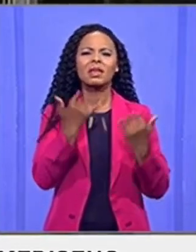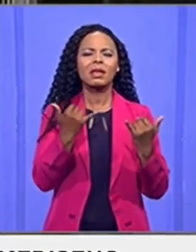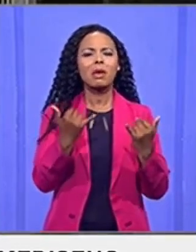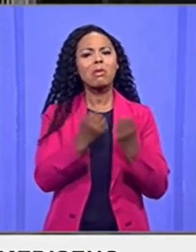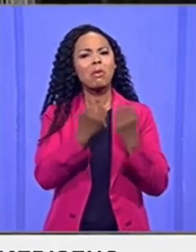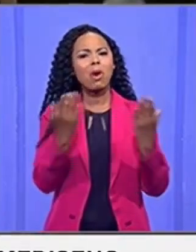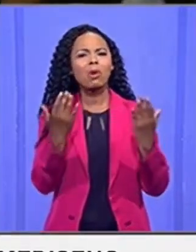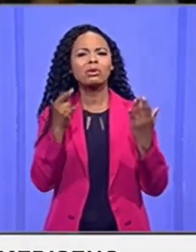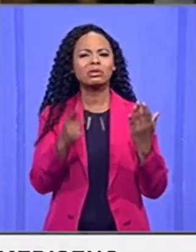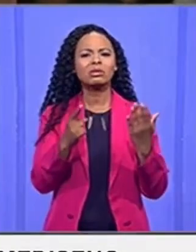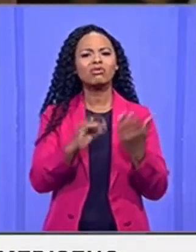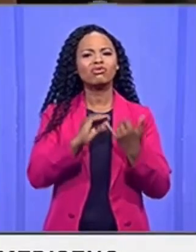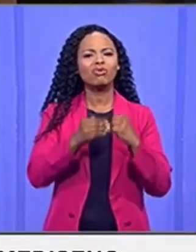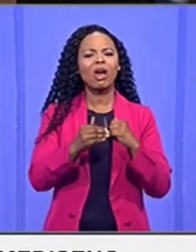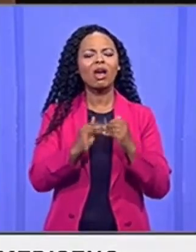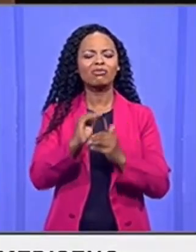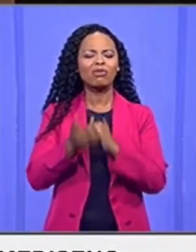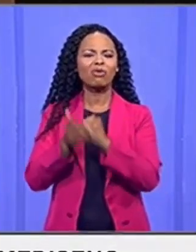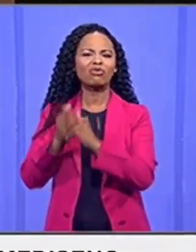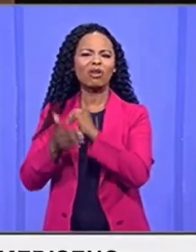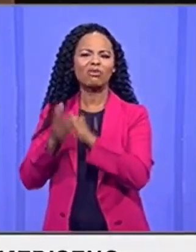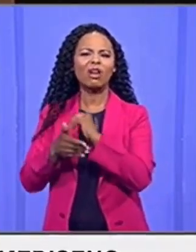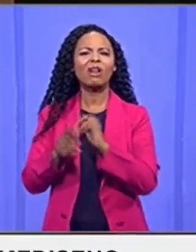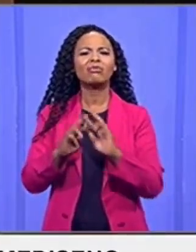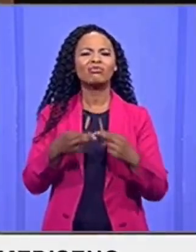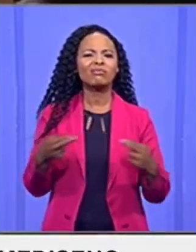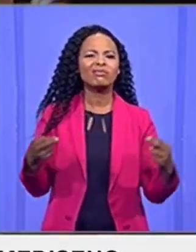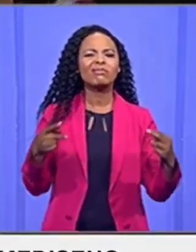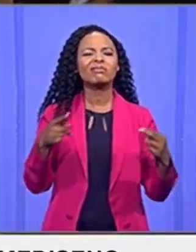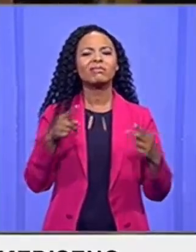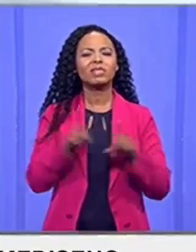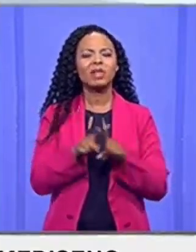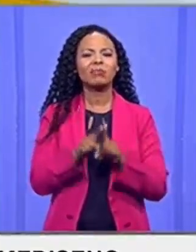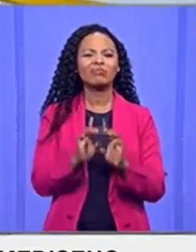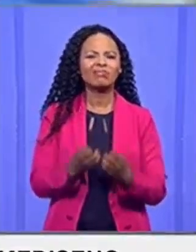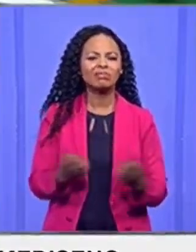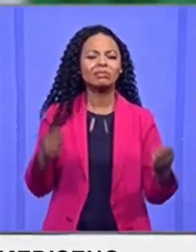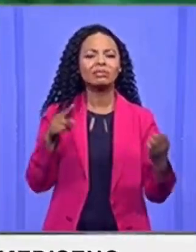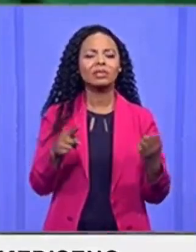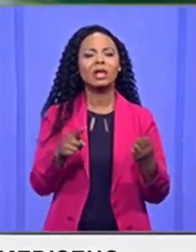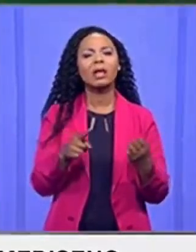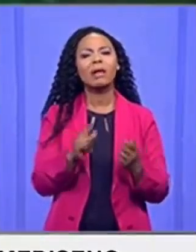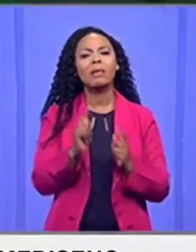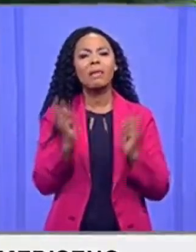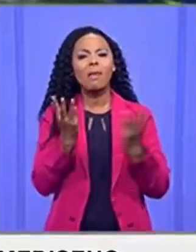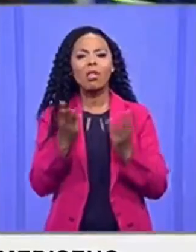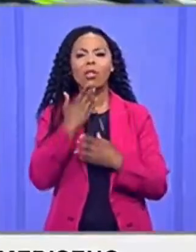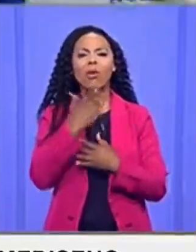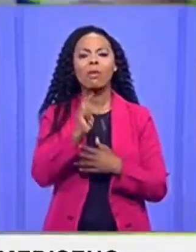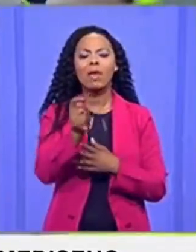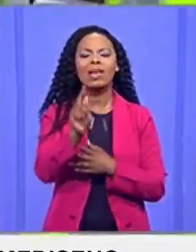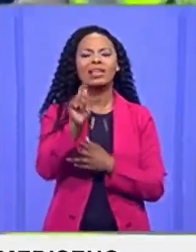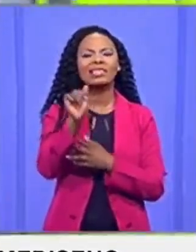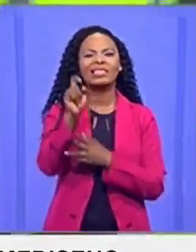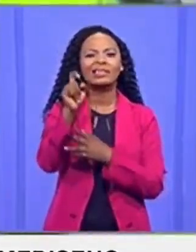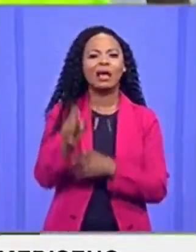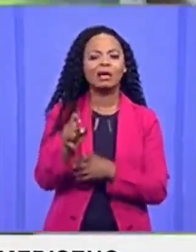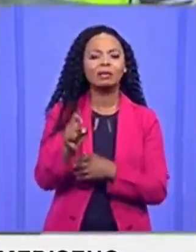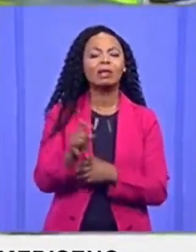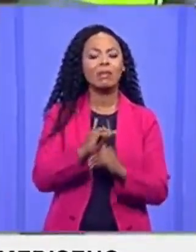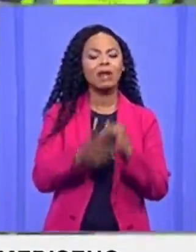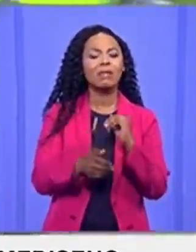ya go sireletsa dithoto tsa pakatelele malebana le tiriso ya madi a baduela lekgetho le go tlaleletsa gore boleng jwa botsamaisi